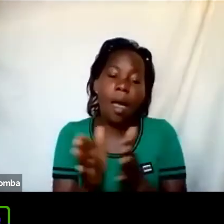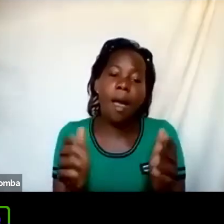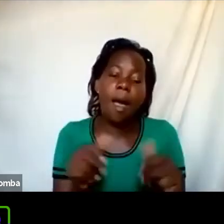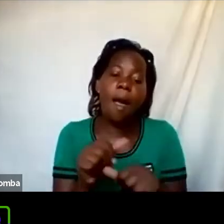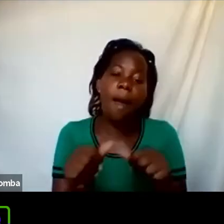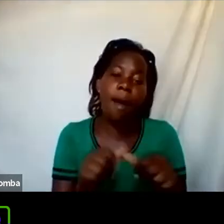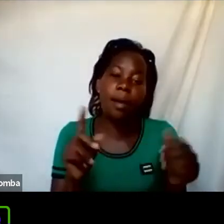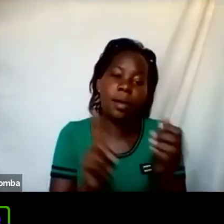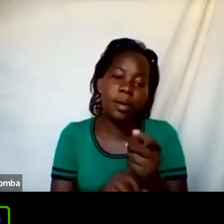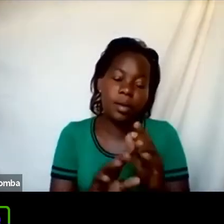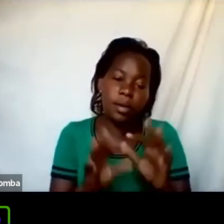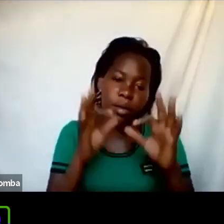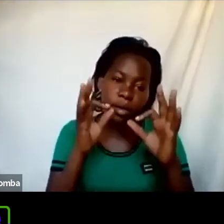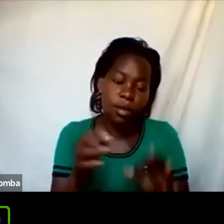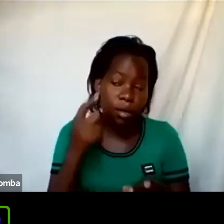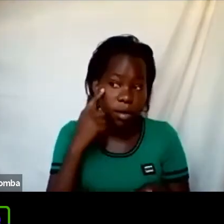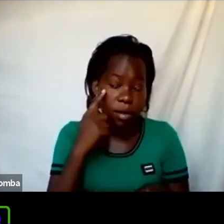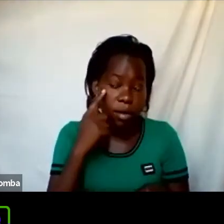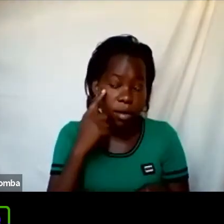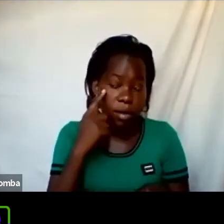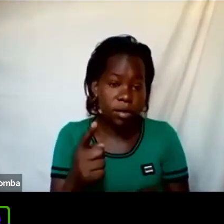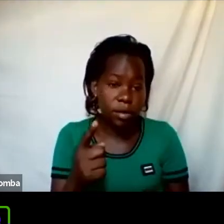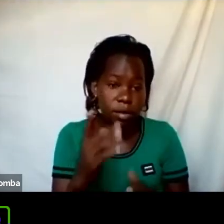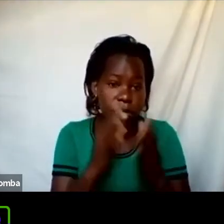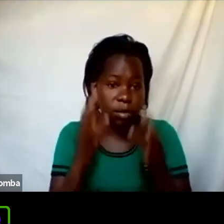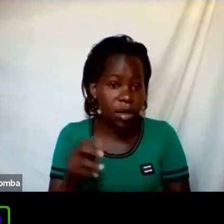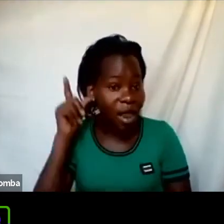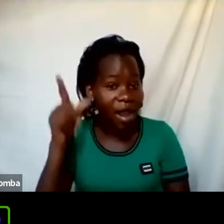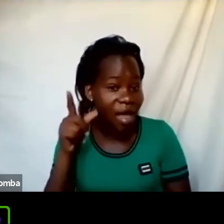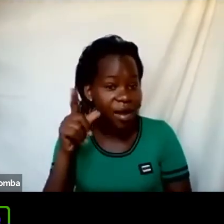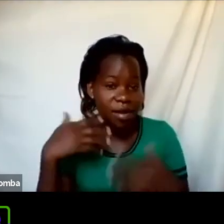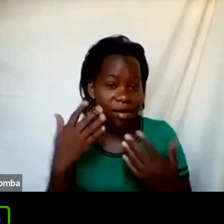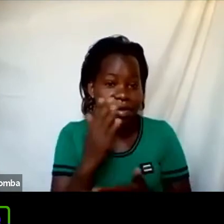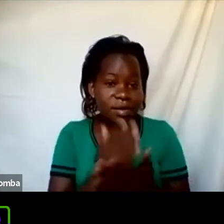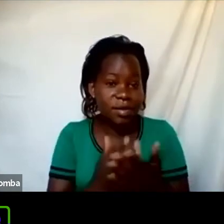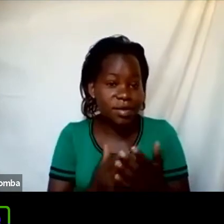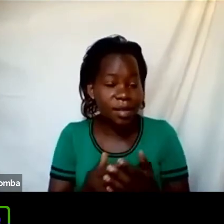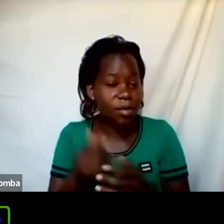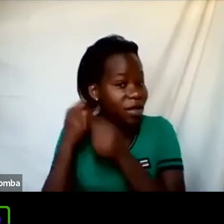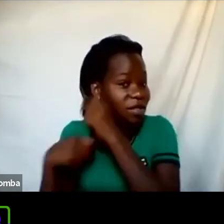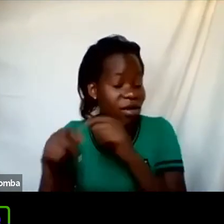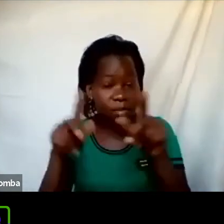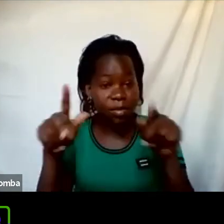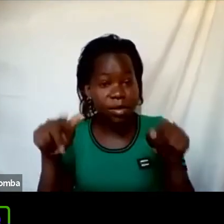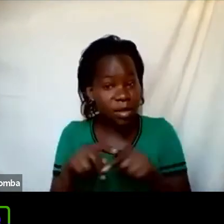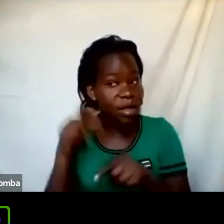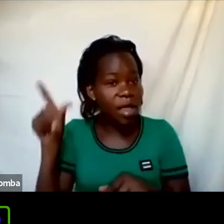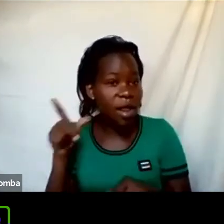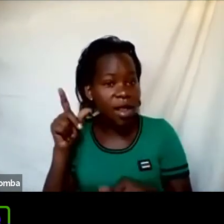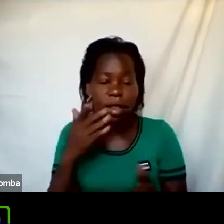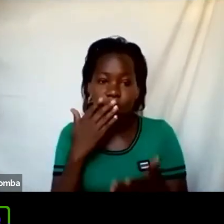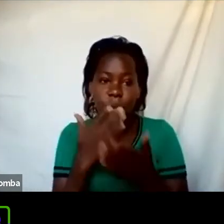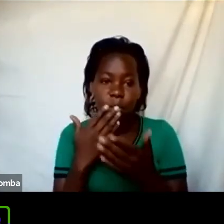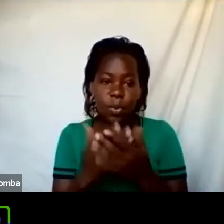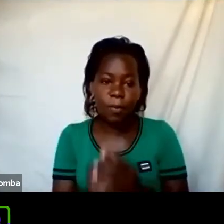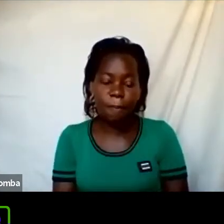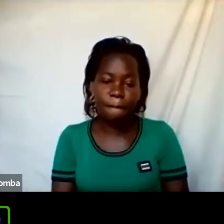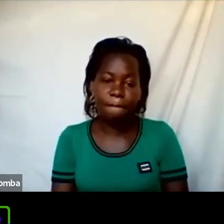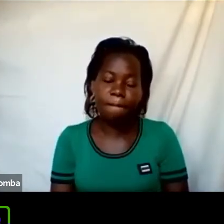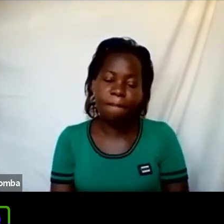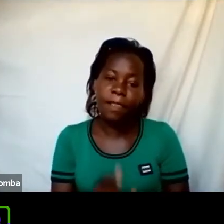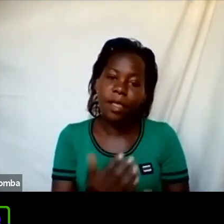products. I've seen some of your products in London, would you believe, in some of the salons in London. So well done. But your question really